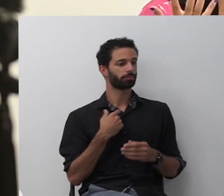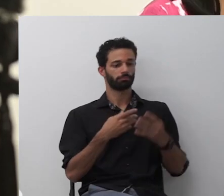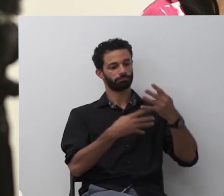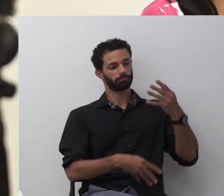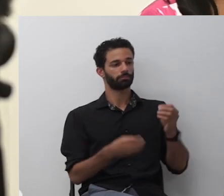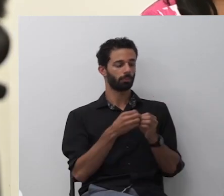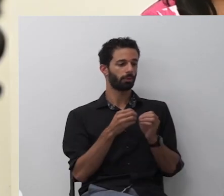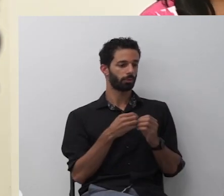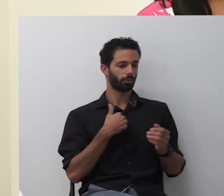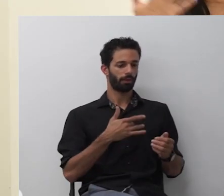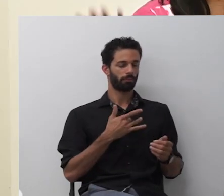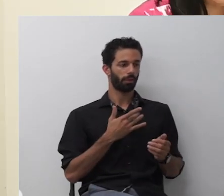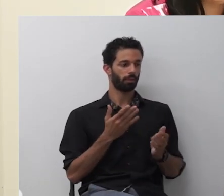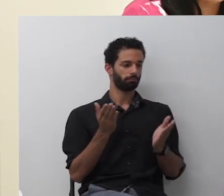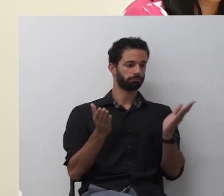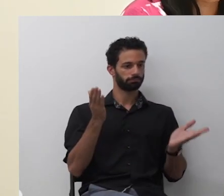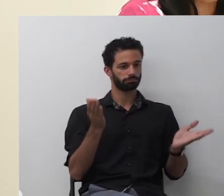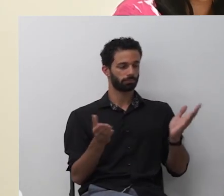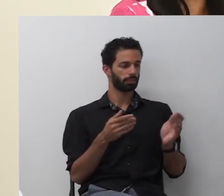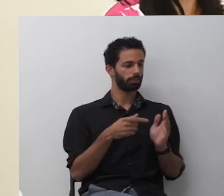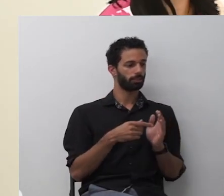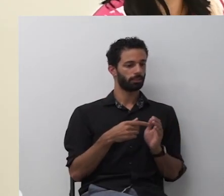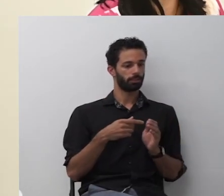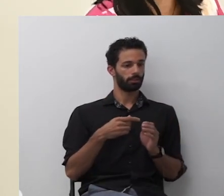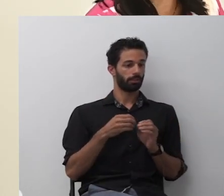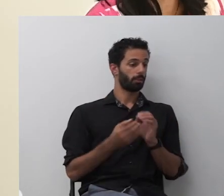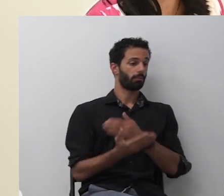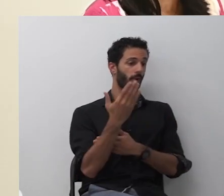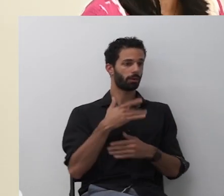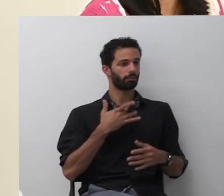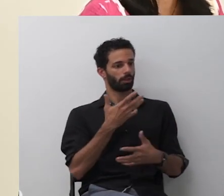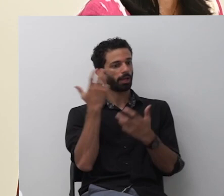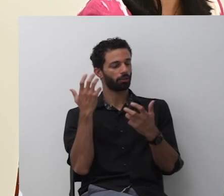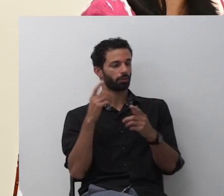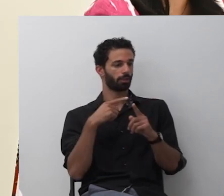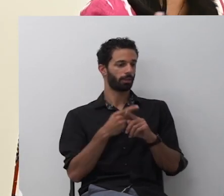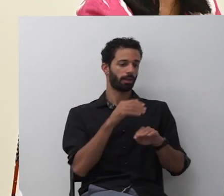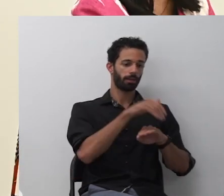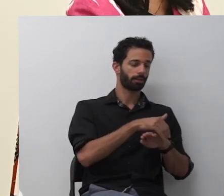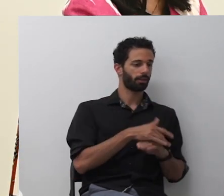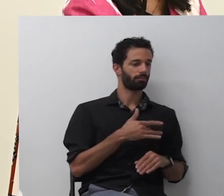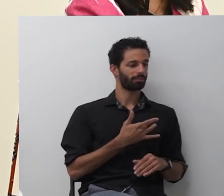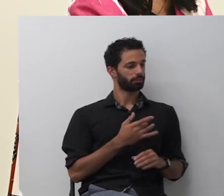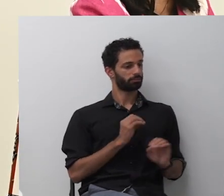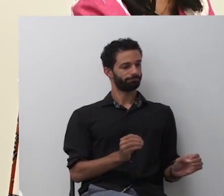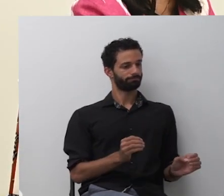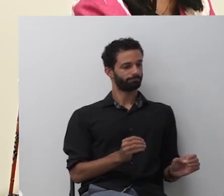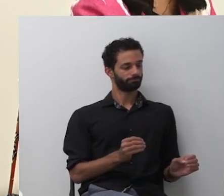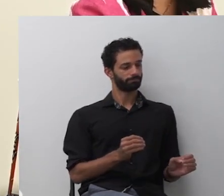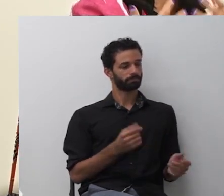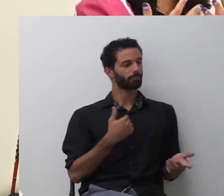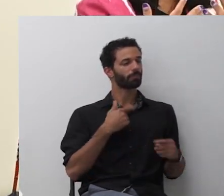I was on this seesaw of feeling outraged in the morning and like really numb at night. And I